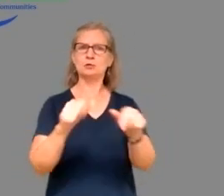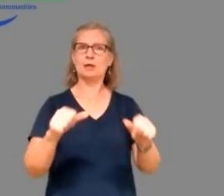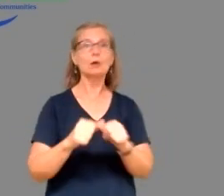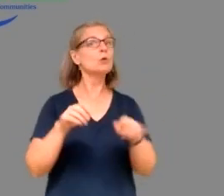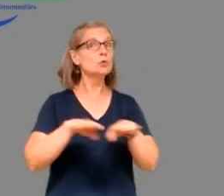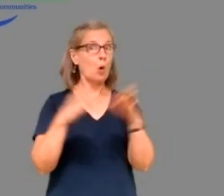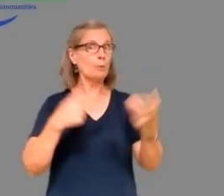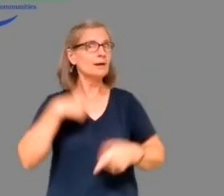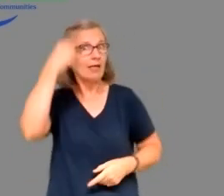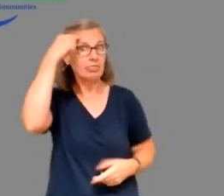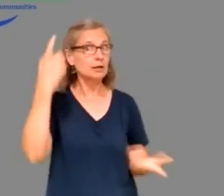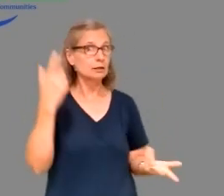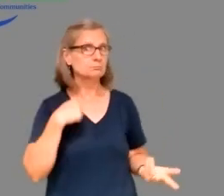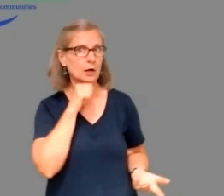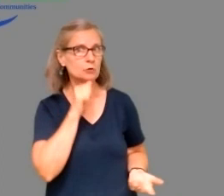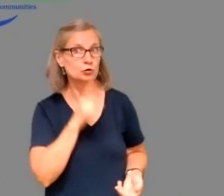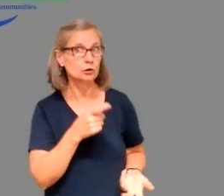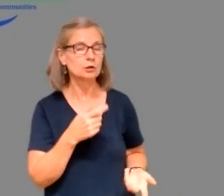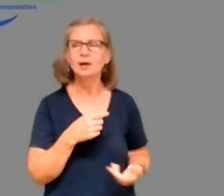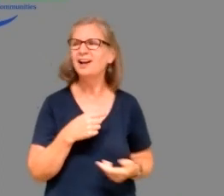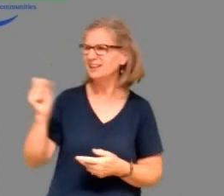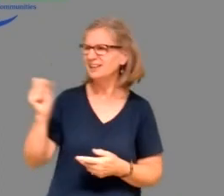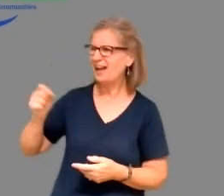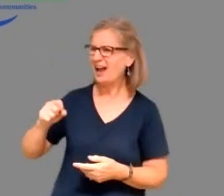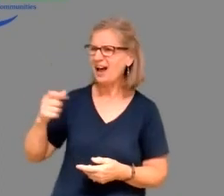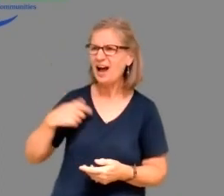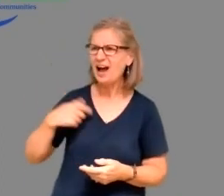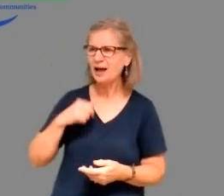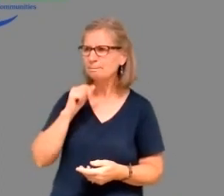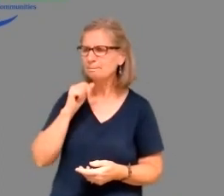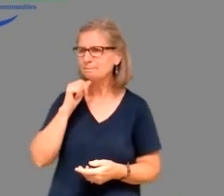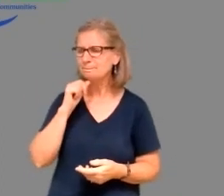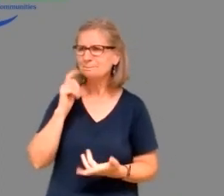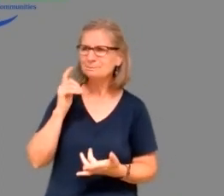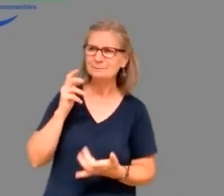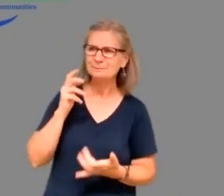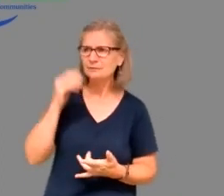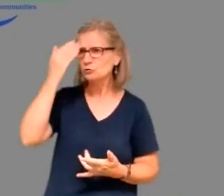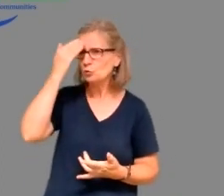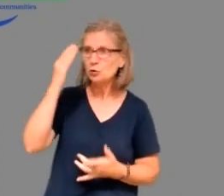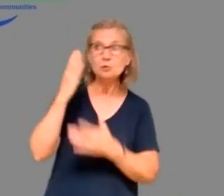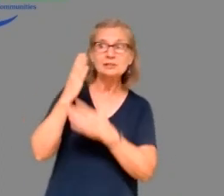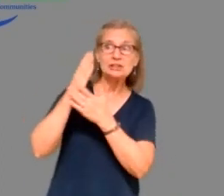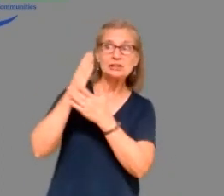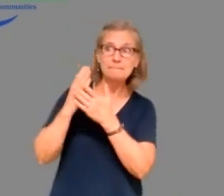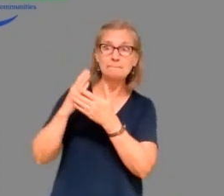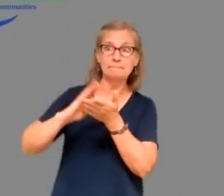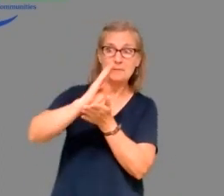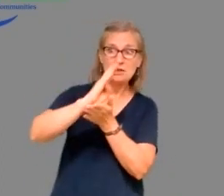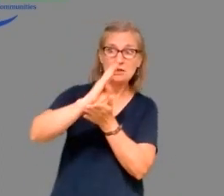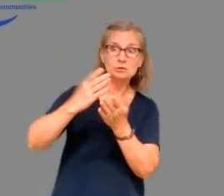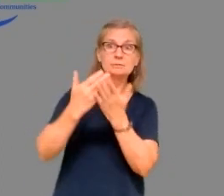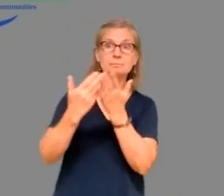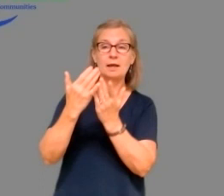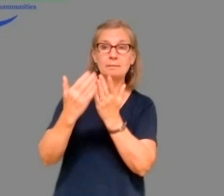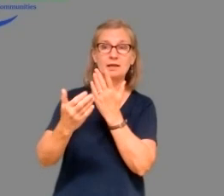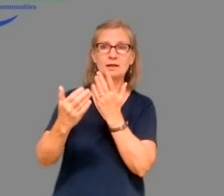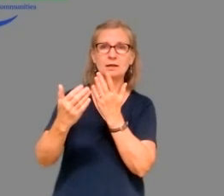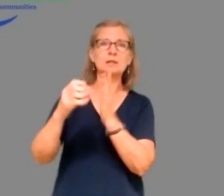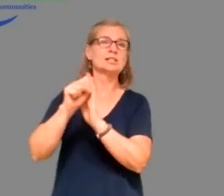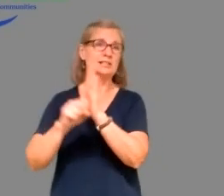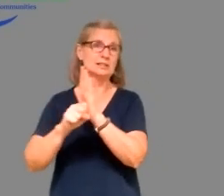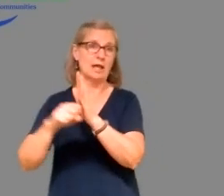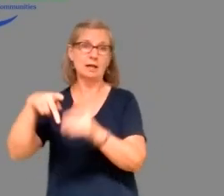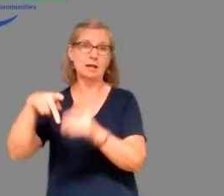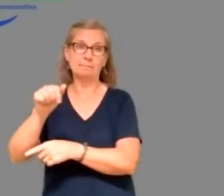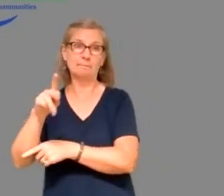Yeah. I can't speak to national parks. I don't know. Some beaches may be state parks. Some beaches may